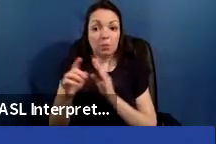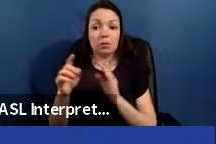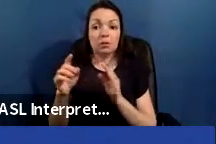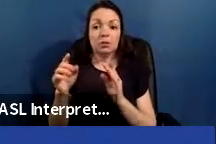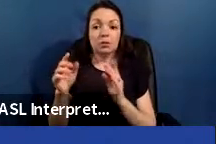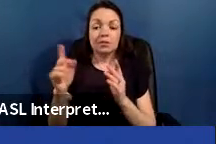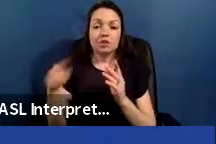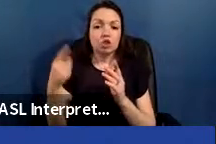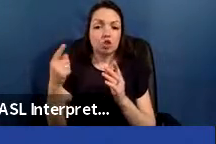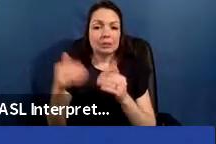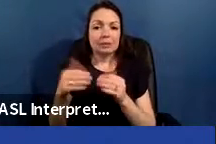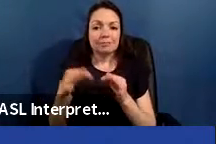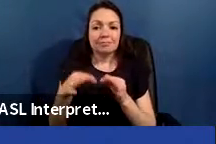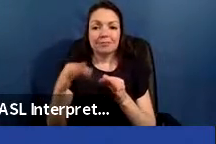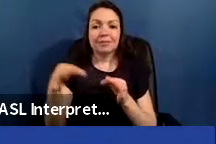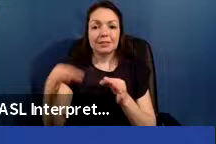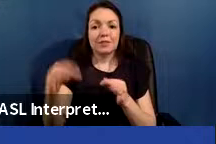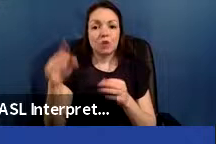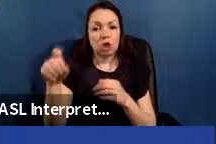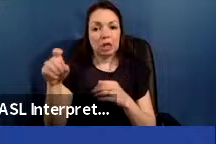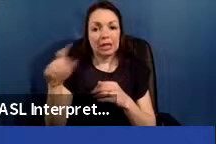general ongoing maintenance.